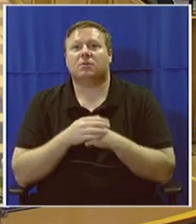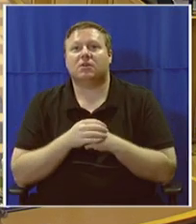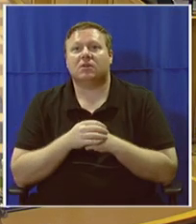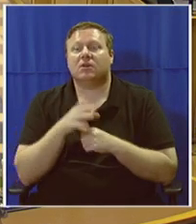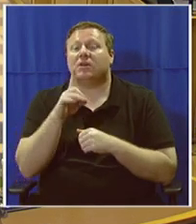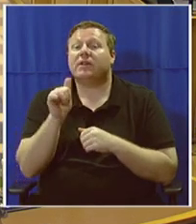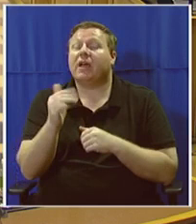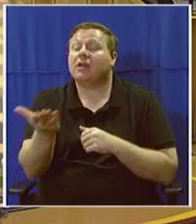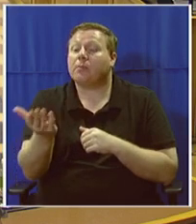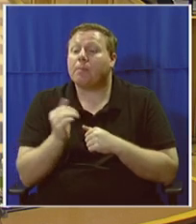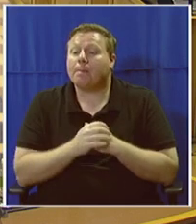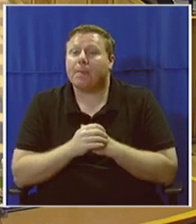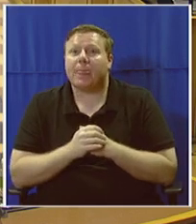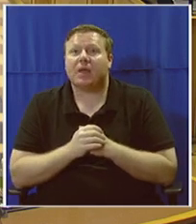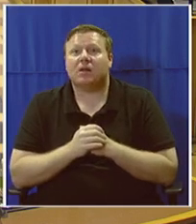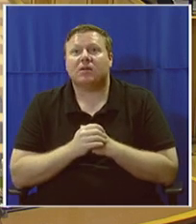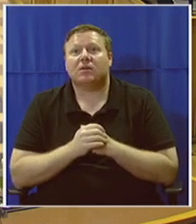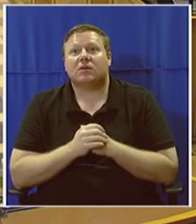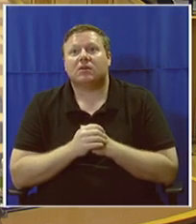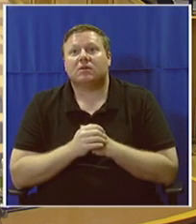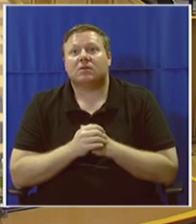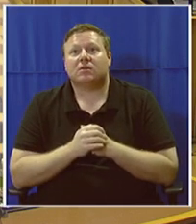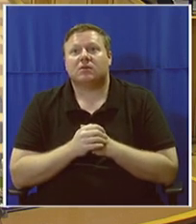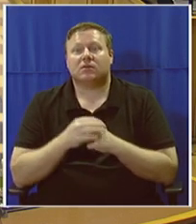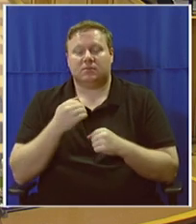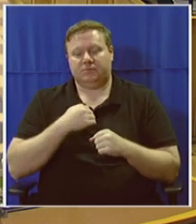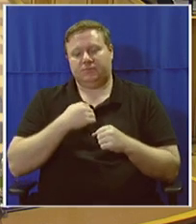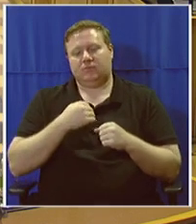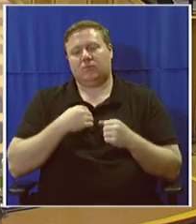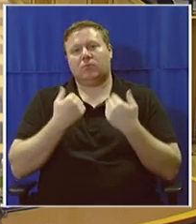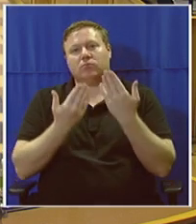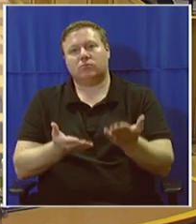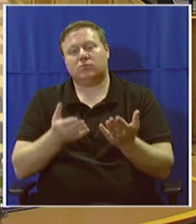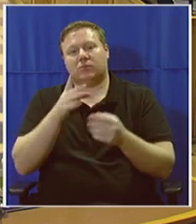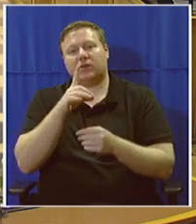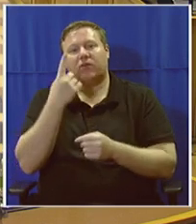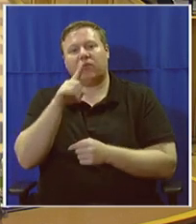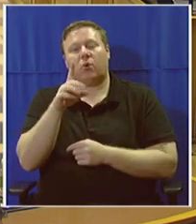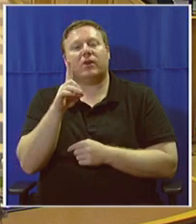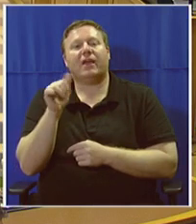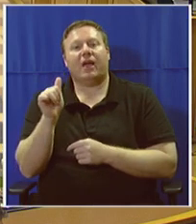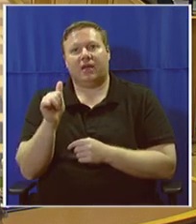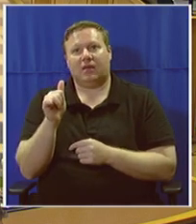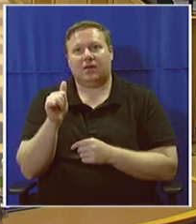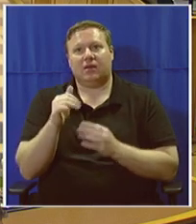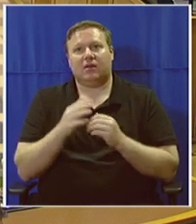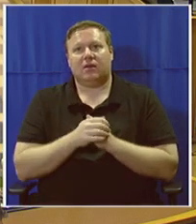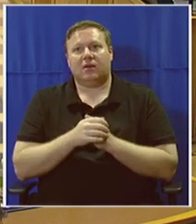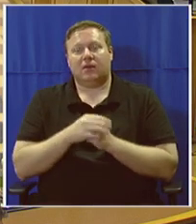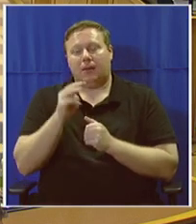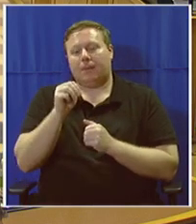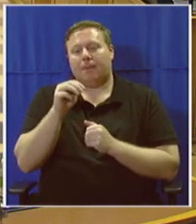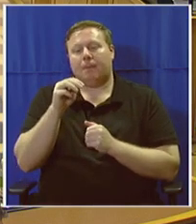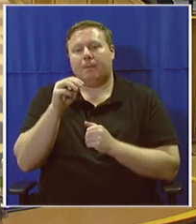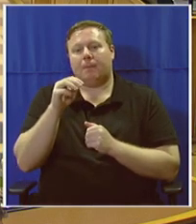GA? I hereby move on behalf of the Democratic Alliance that this House notes that Ms. Caitlin